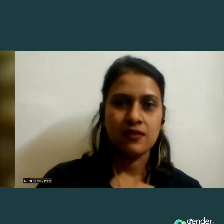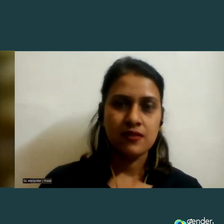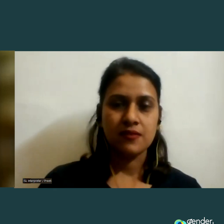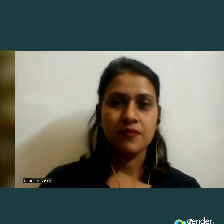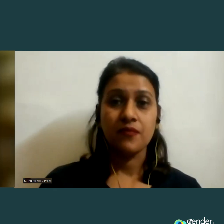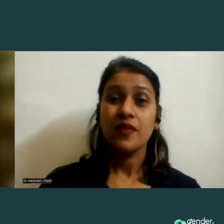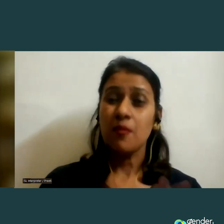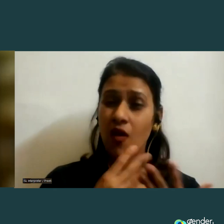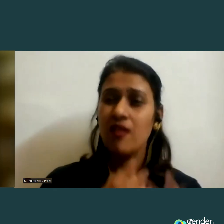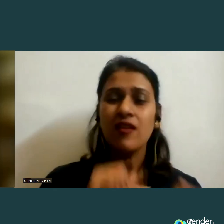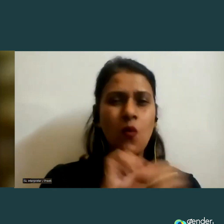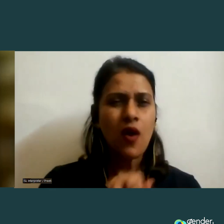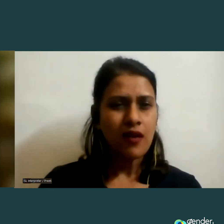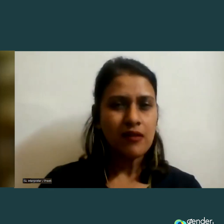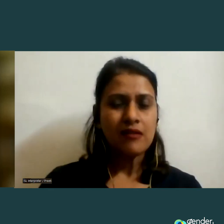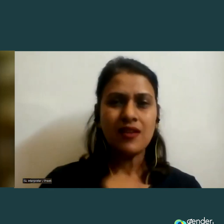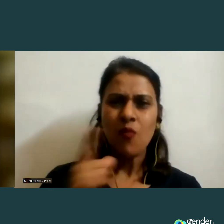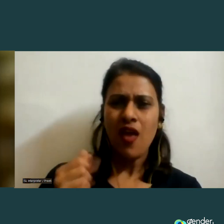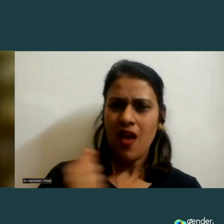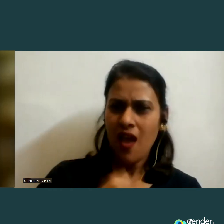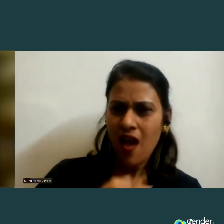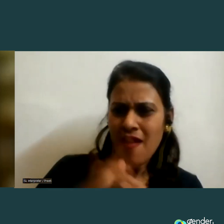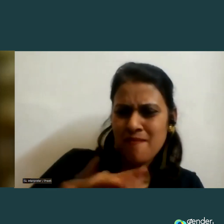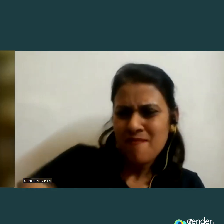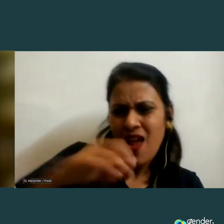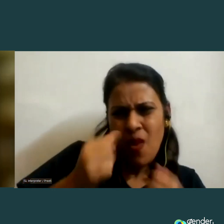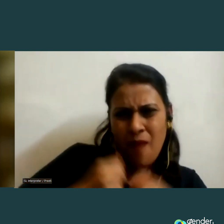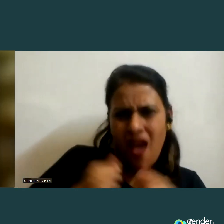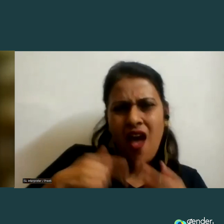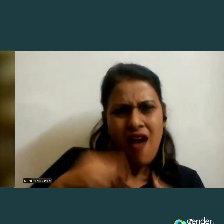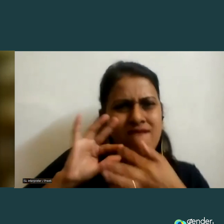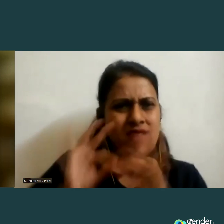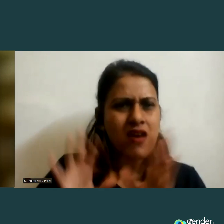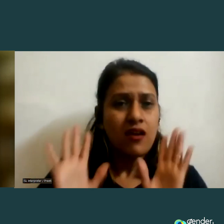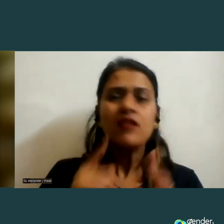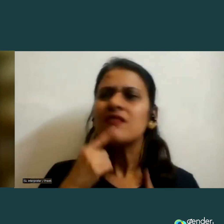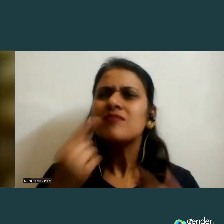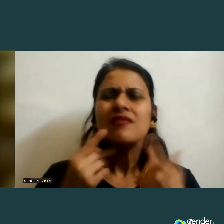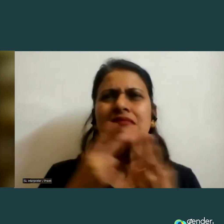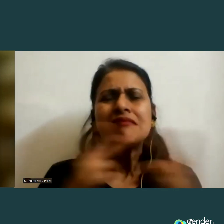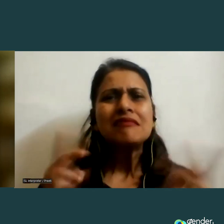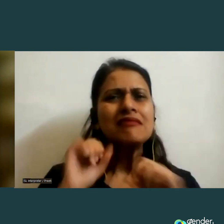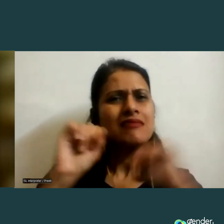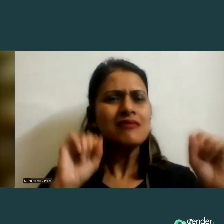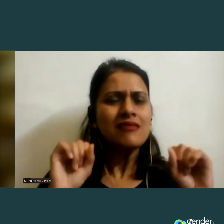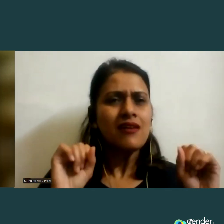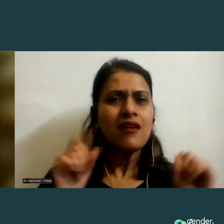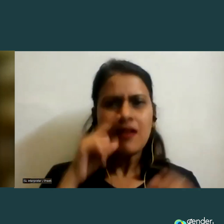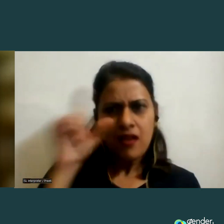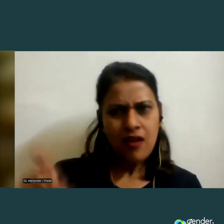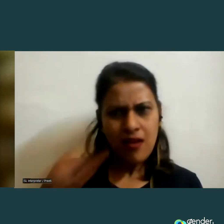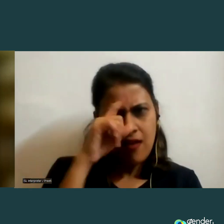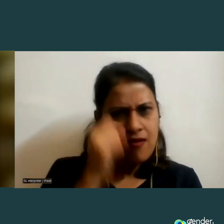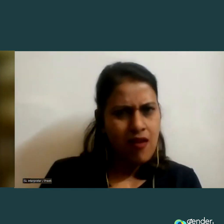were fighting because they said, this is our share and this is my space and your space. It was very interesting. And then what she did was she decided to